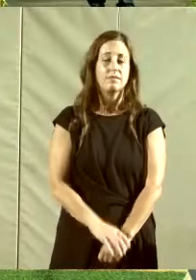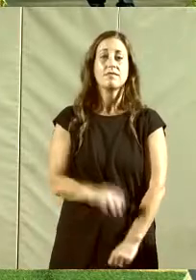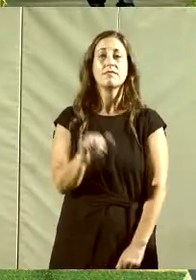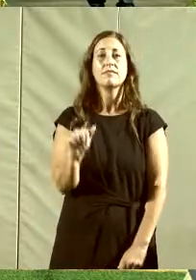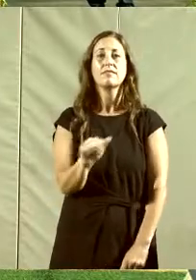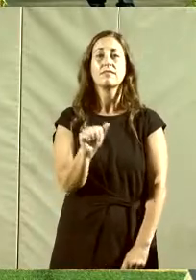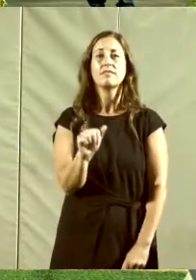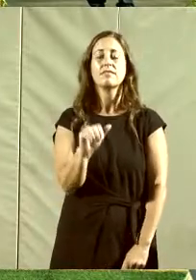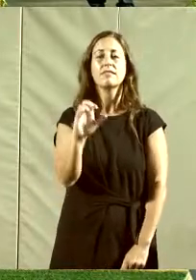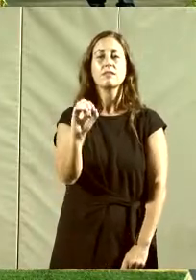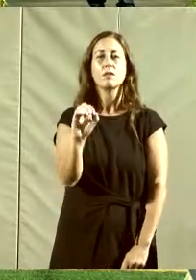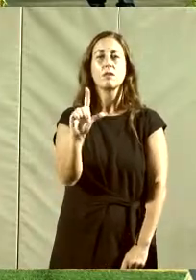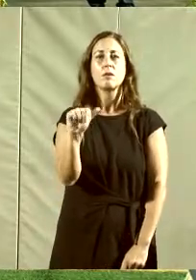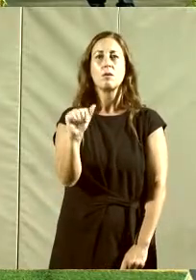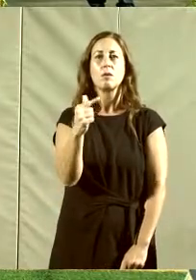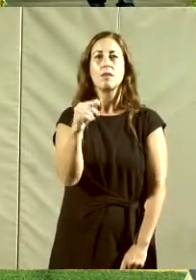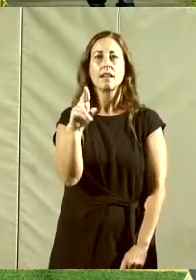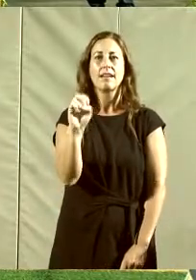Aaron Olage.